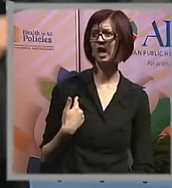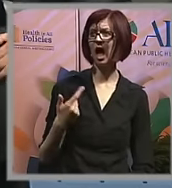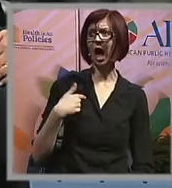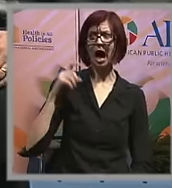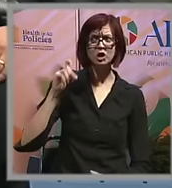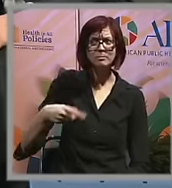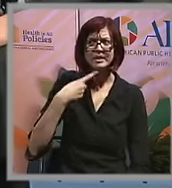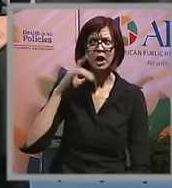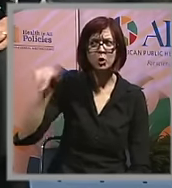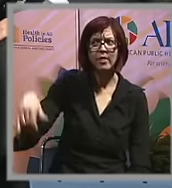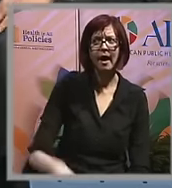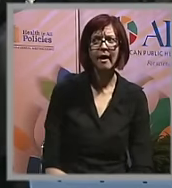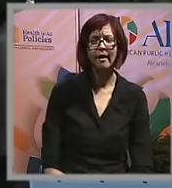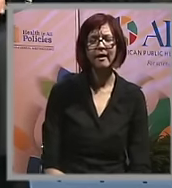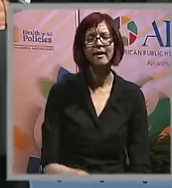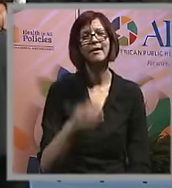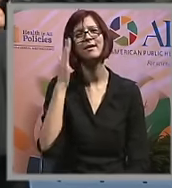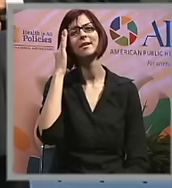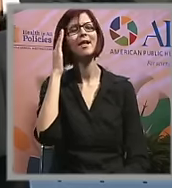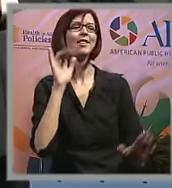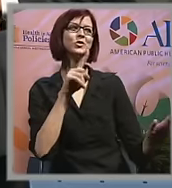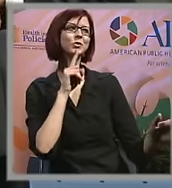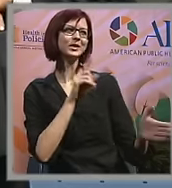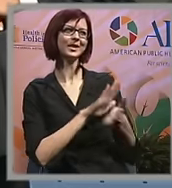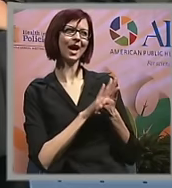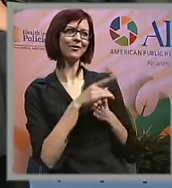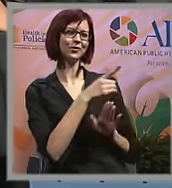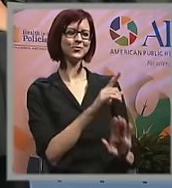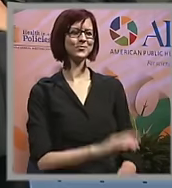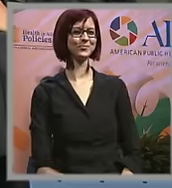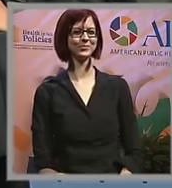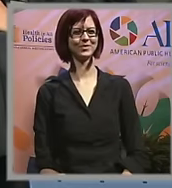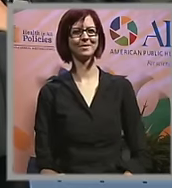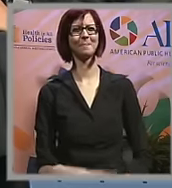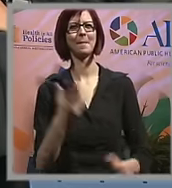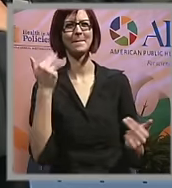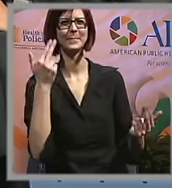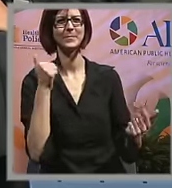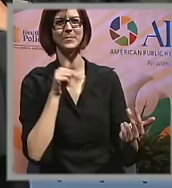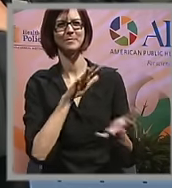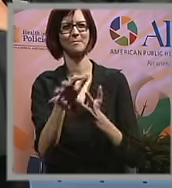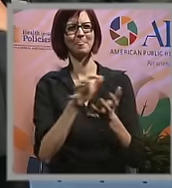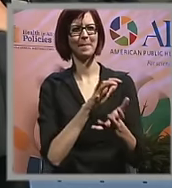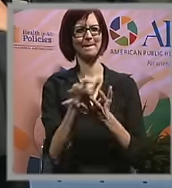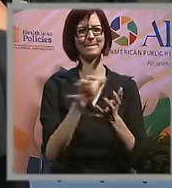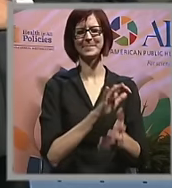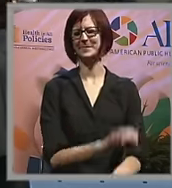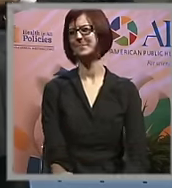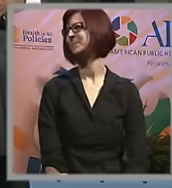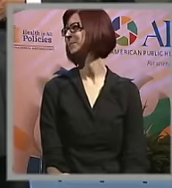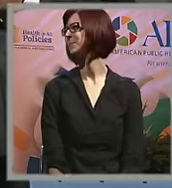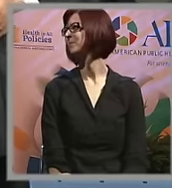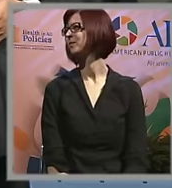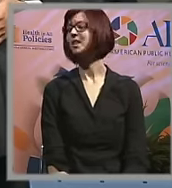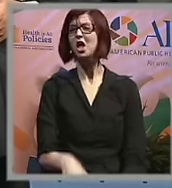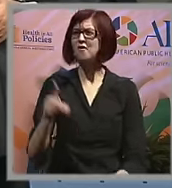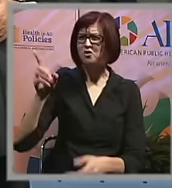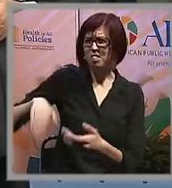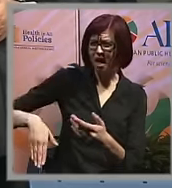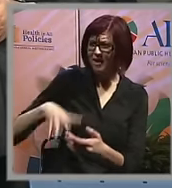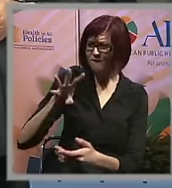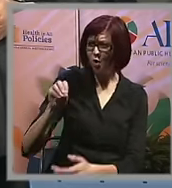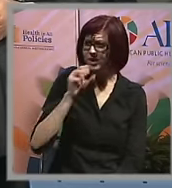should be telling you that. Yeah. Well, that's very kind of you. We are very close in age, I know that. Have you even hit 40